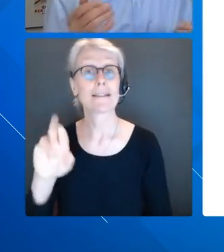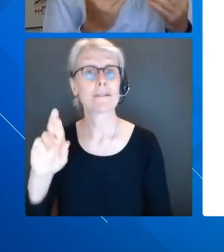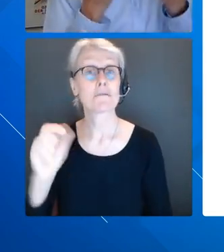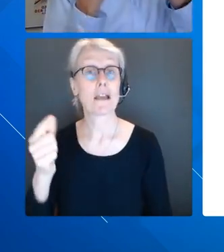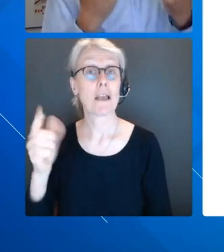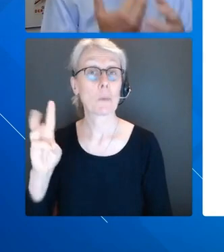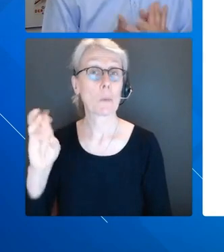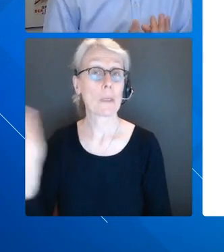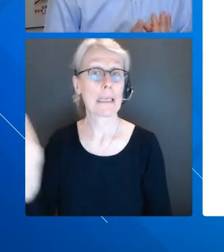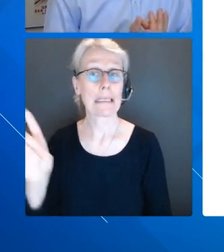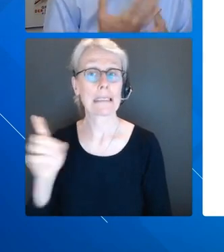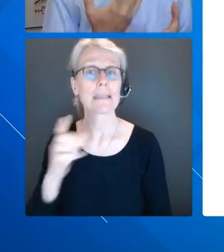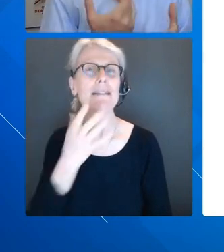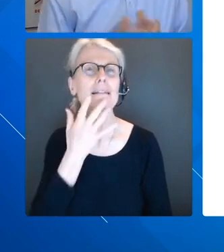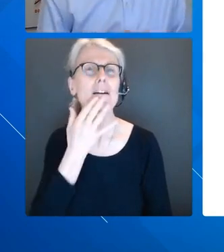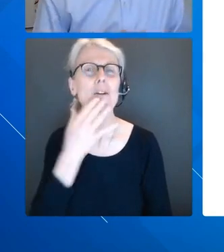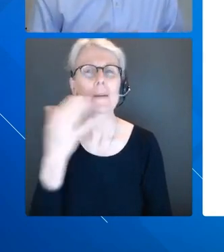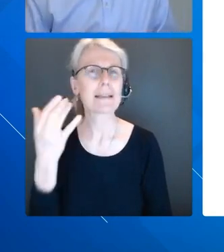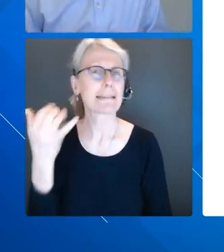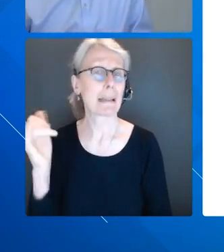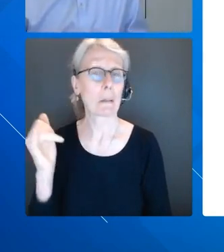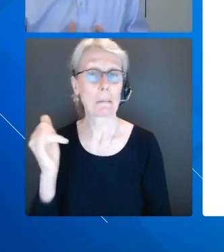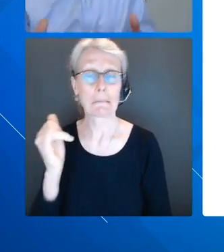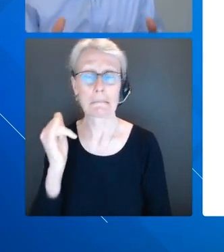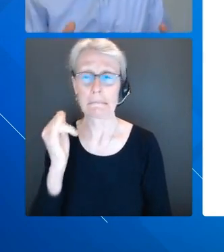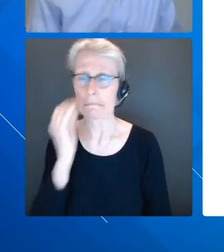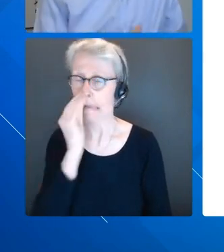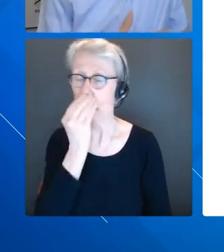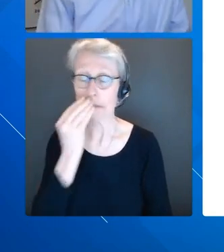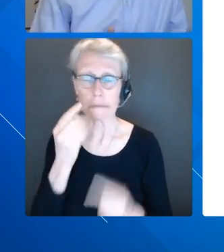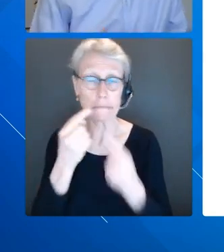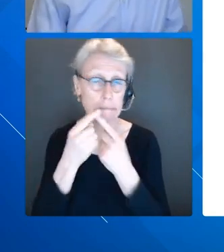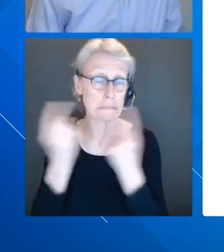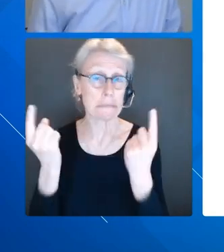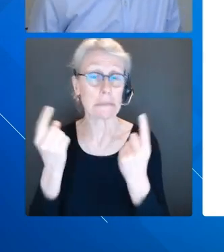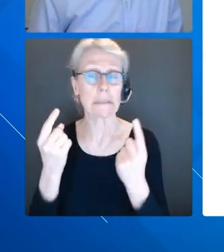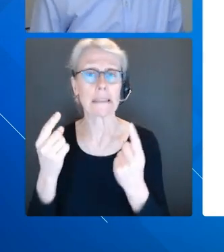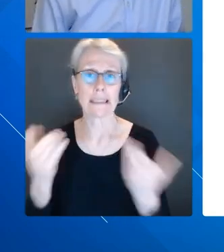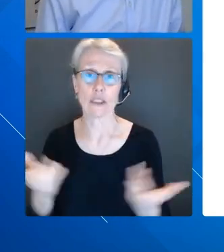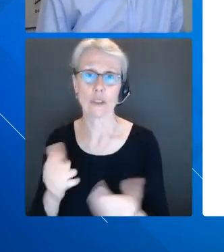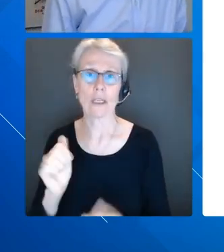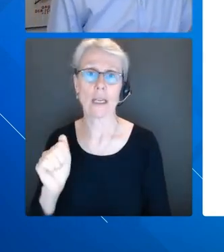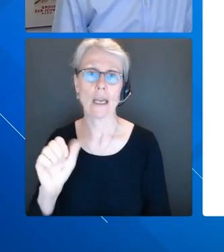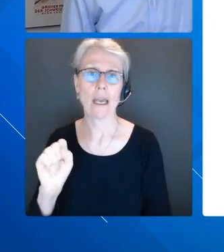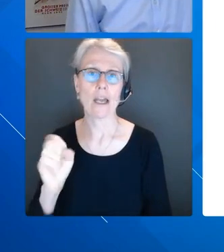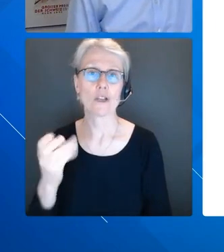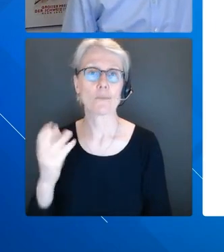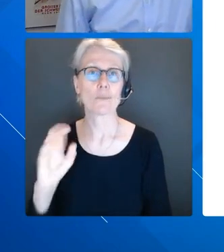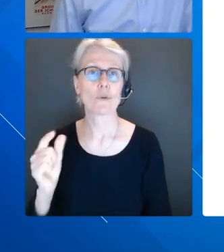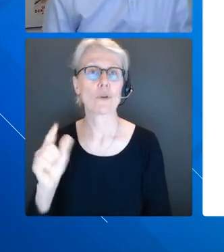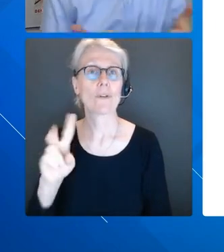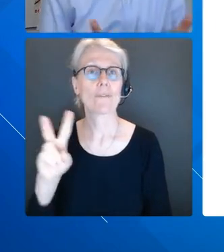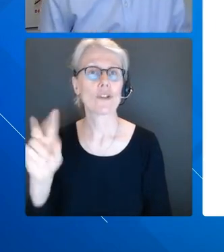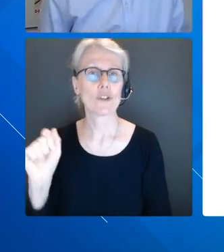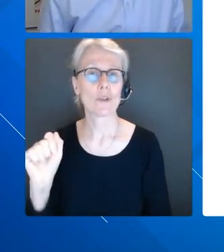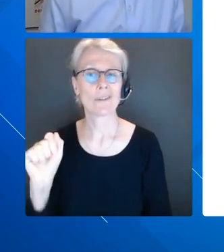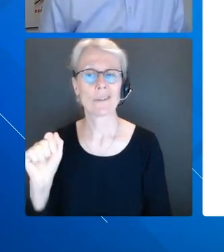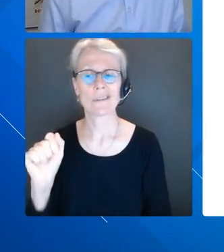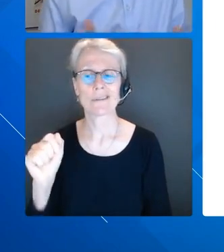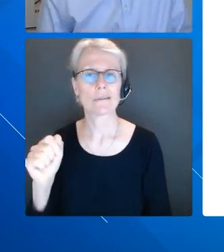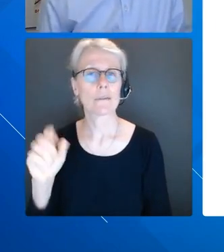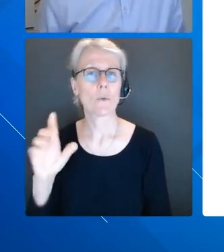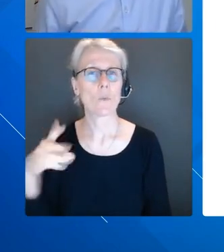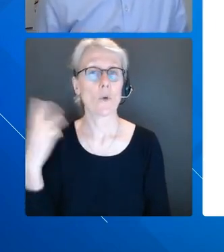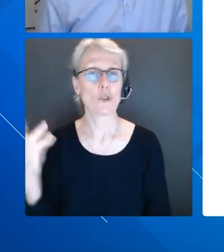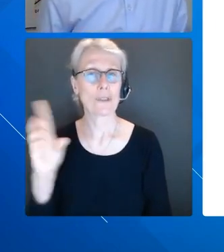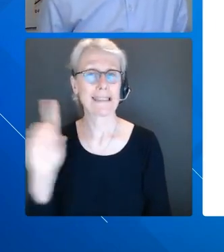hiss. We all hate ragweed. That's why my eyes are watering. And I live in Ashburn, Virginia. I'm kind of the west of Washington, D.C. And it's, pollen